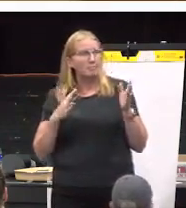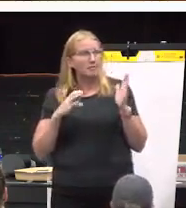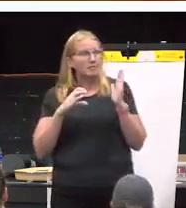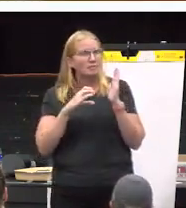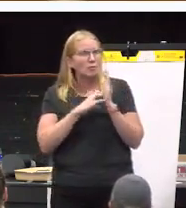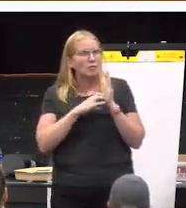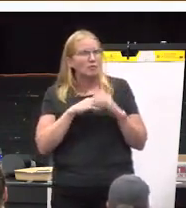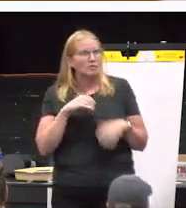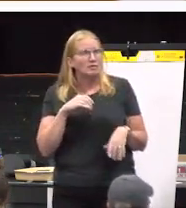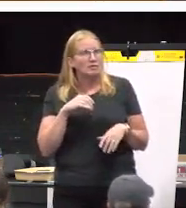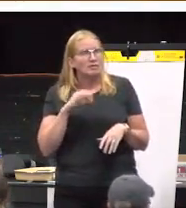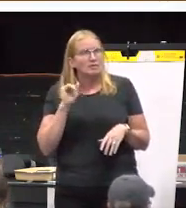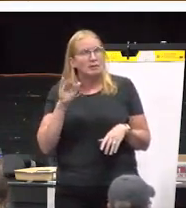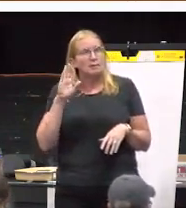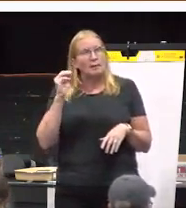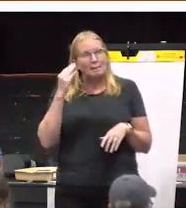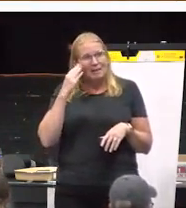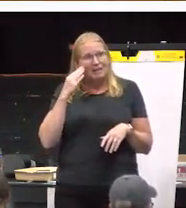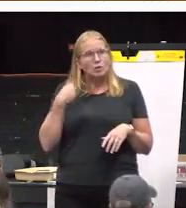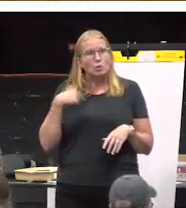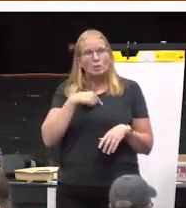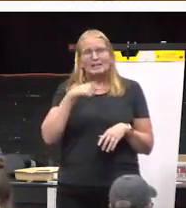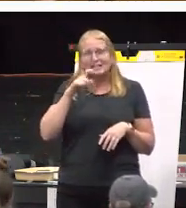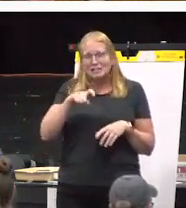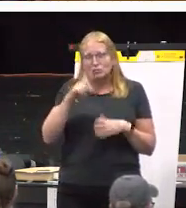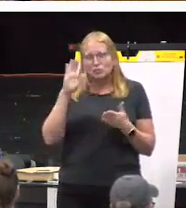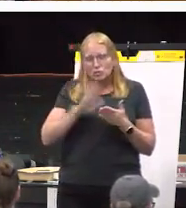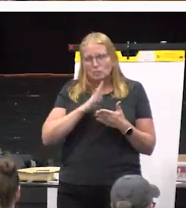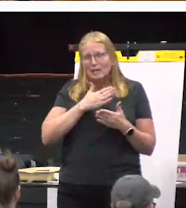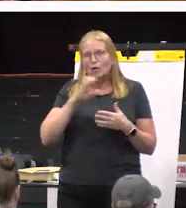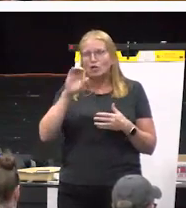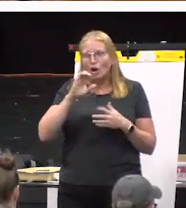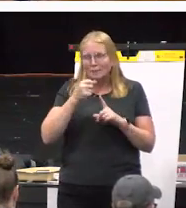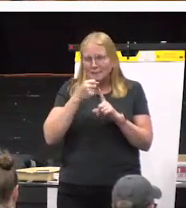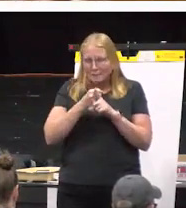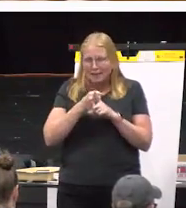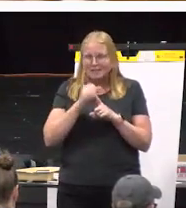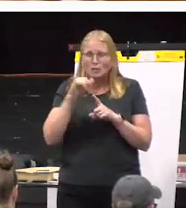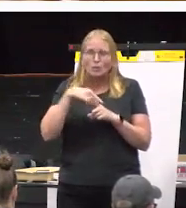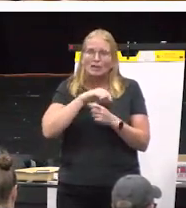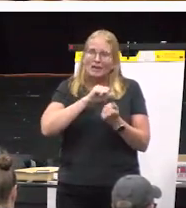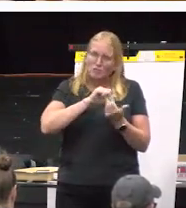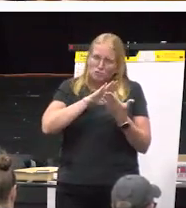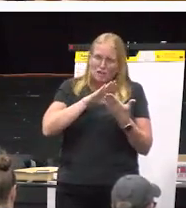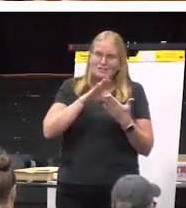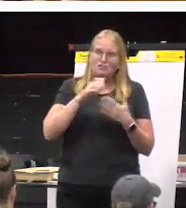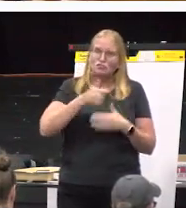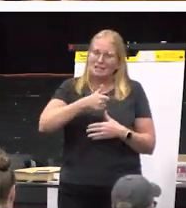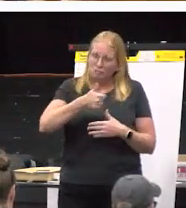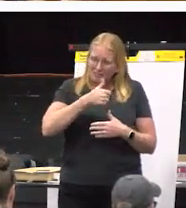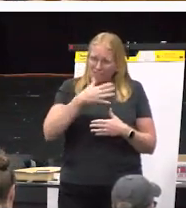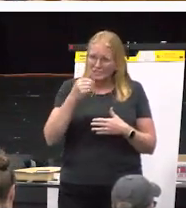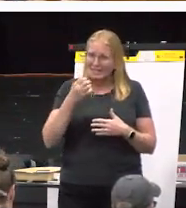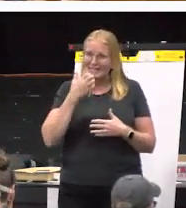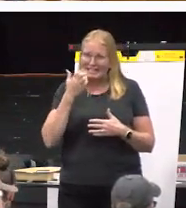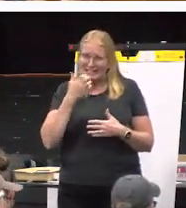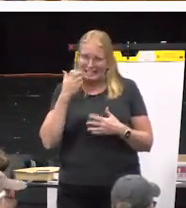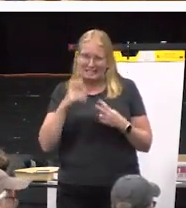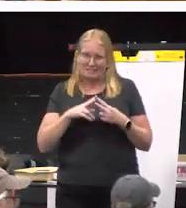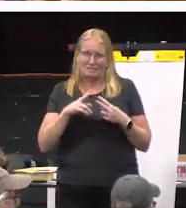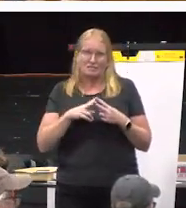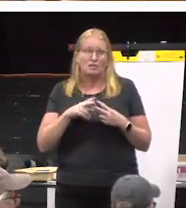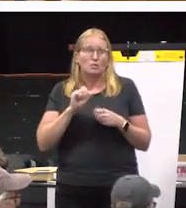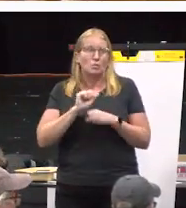The fourth one is Montpelier should reduce its carbon impact by addressing transportation and heating. Working together,